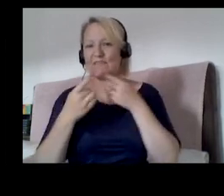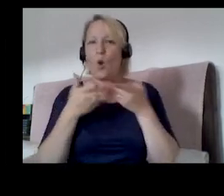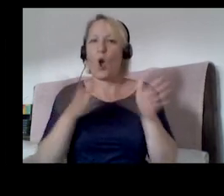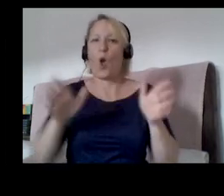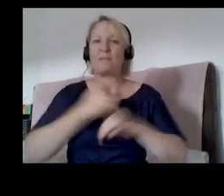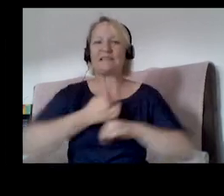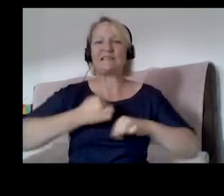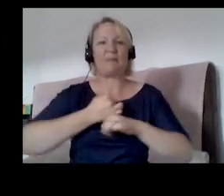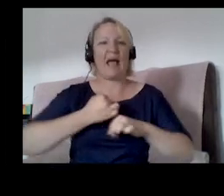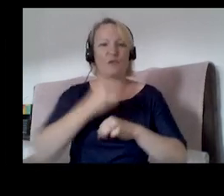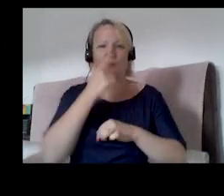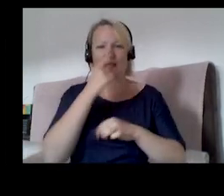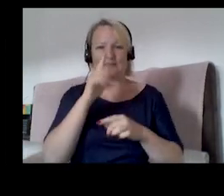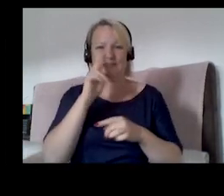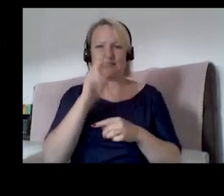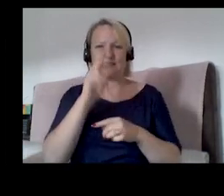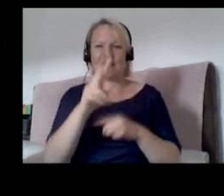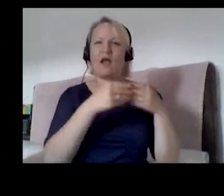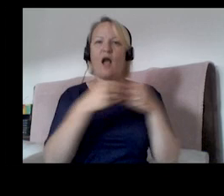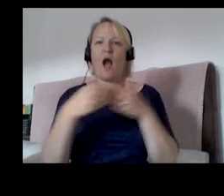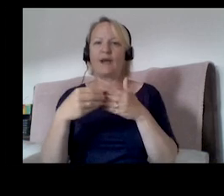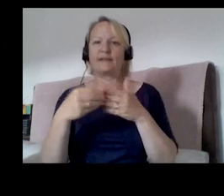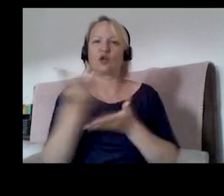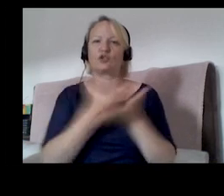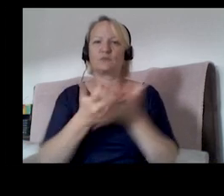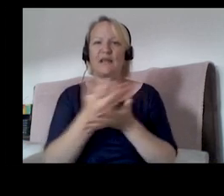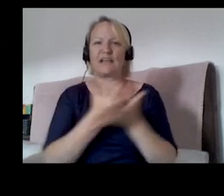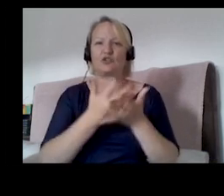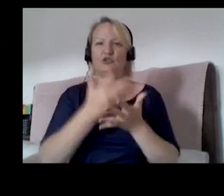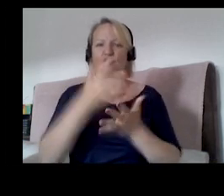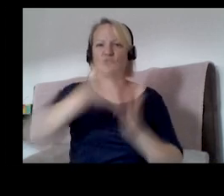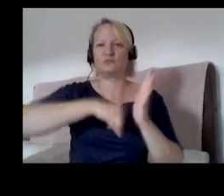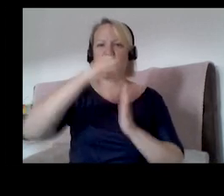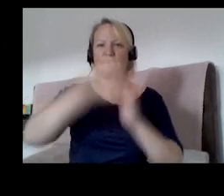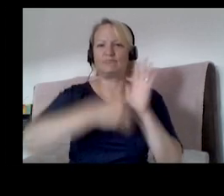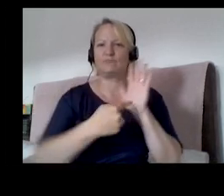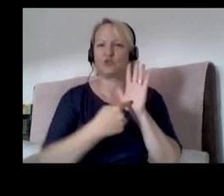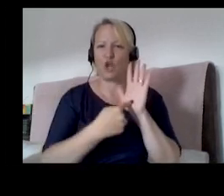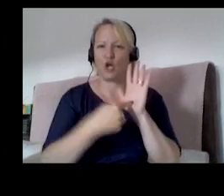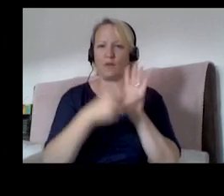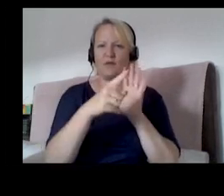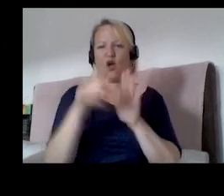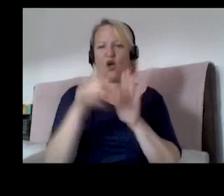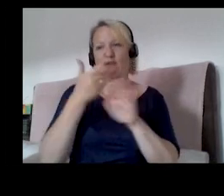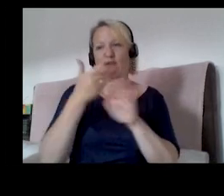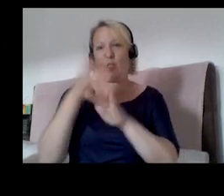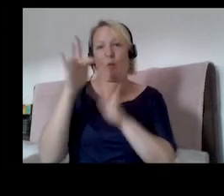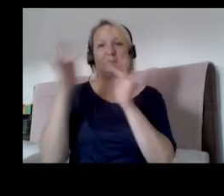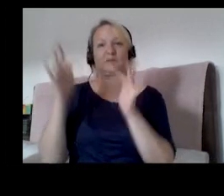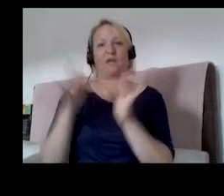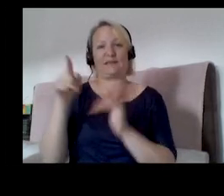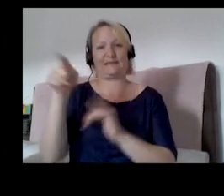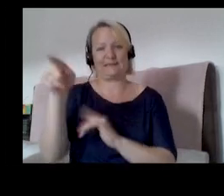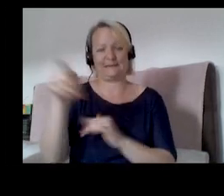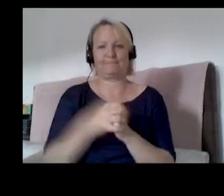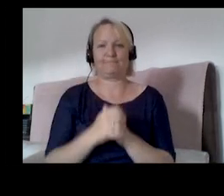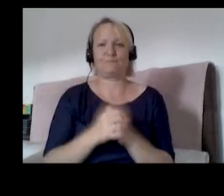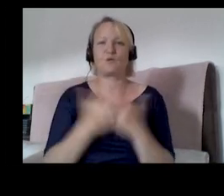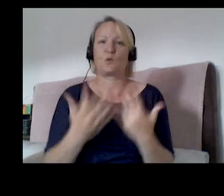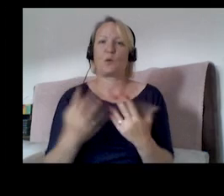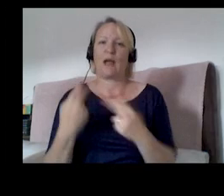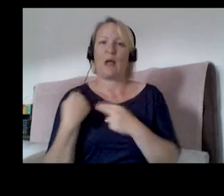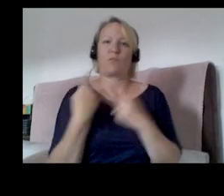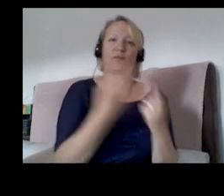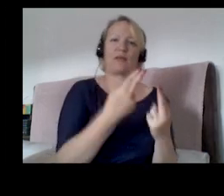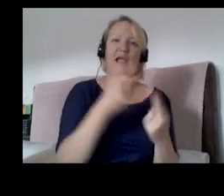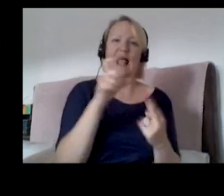For further information on our open spaces, you can view the guide to consultation and operation documents on our